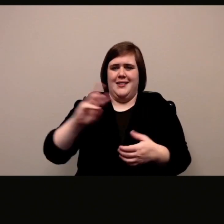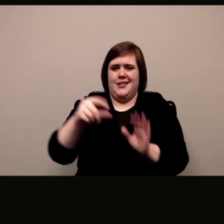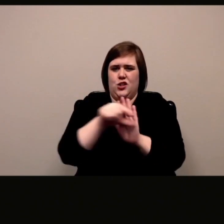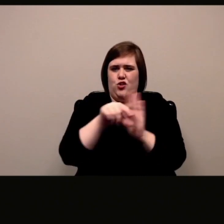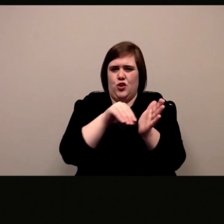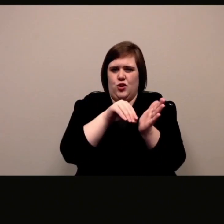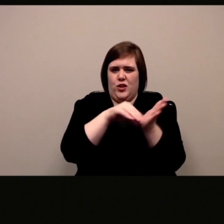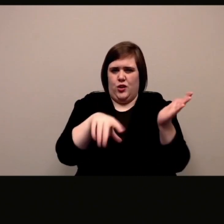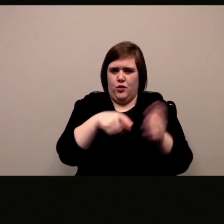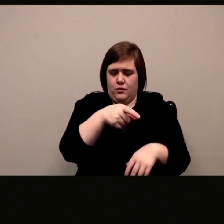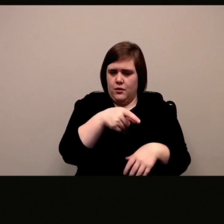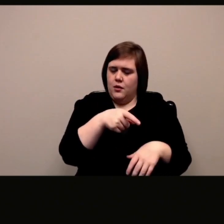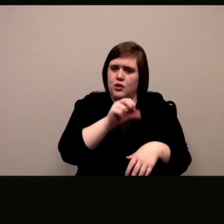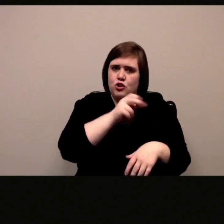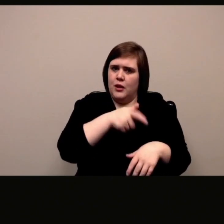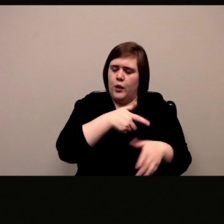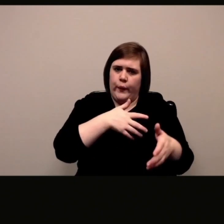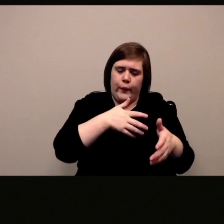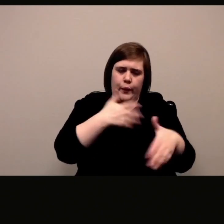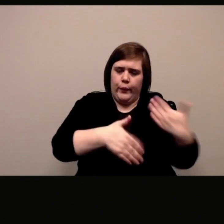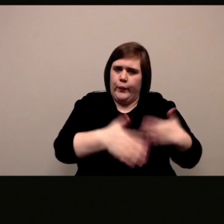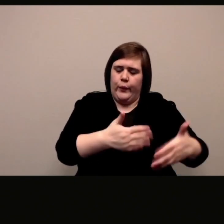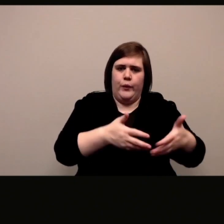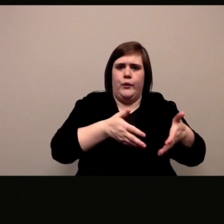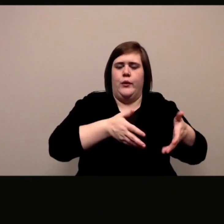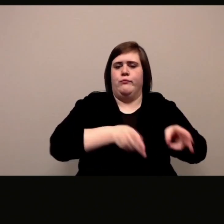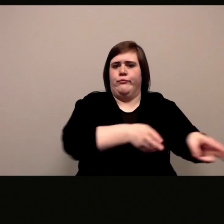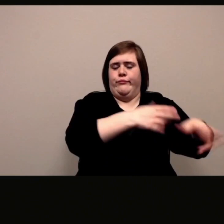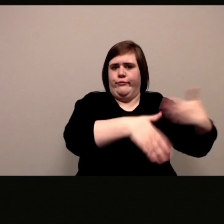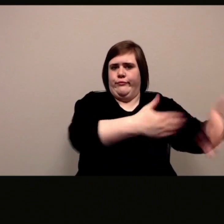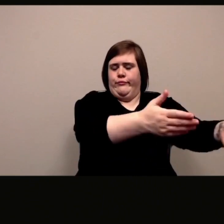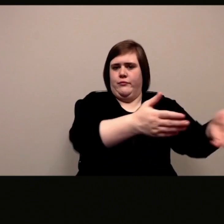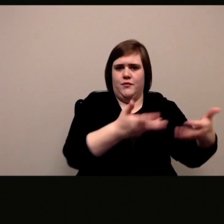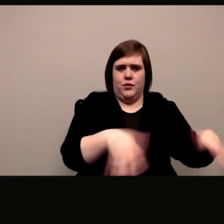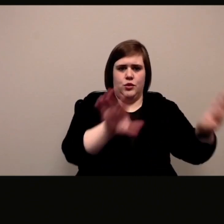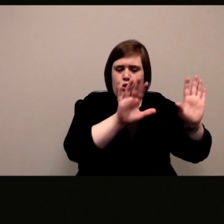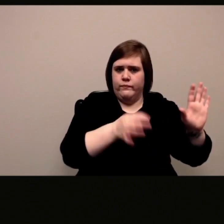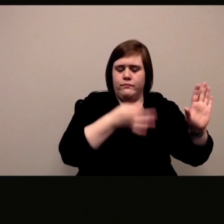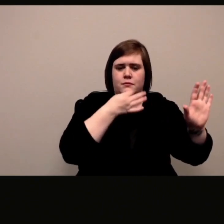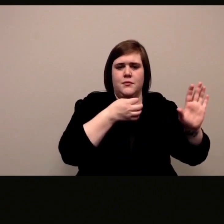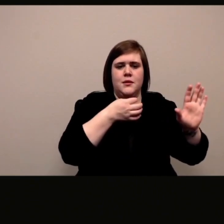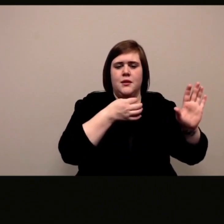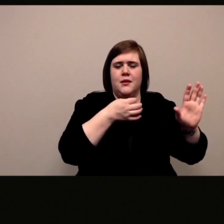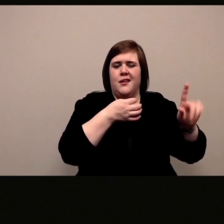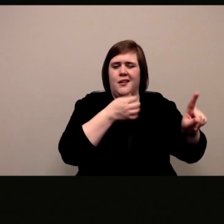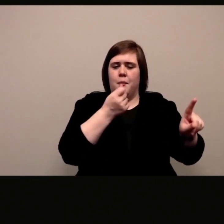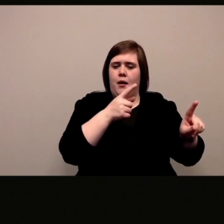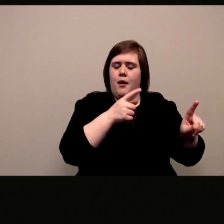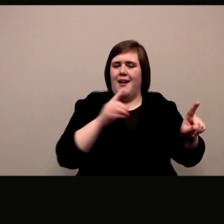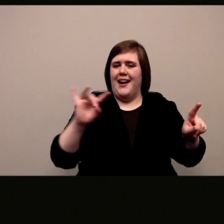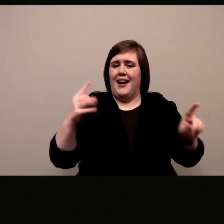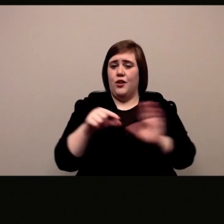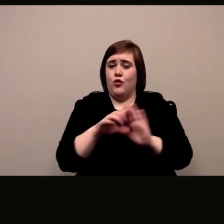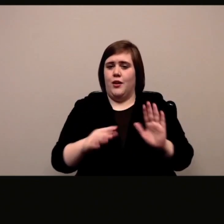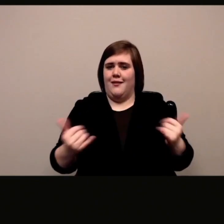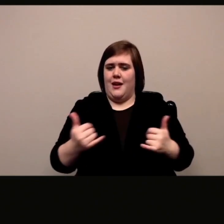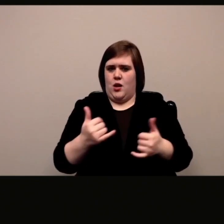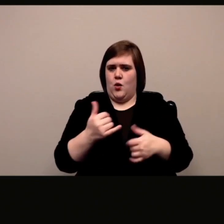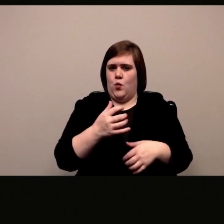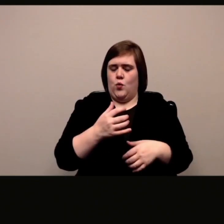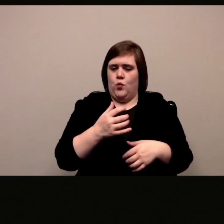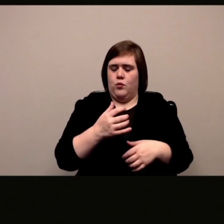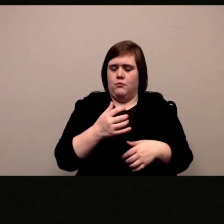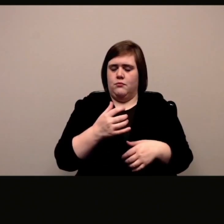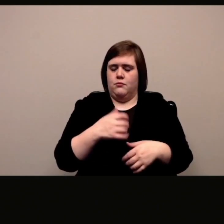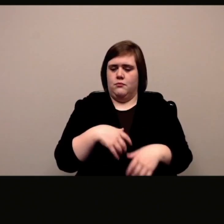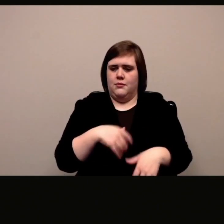and she's just tearing through it. But I just sent her to one of my old 8th graders from 4 years ago, who's a senior now. Look at her Scratch